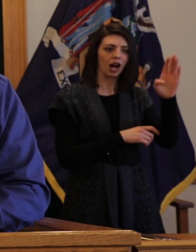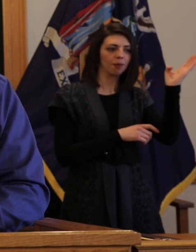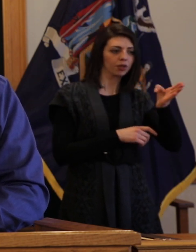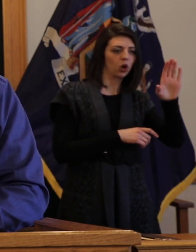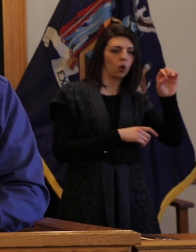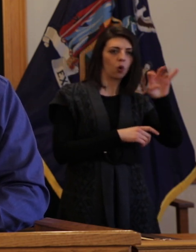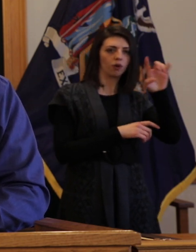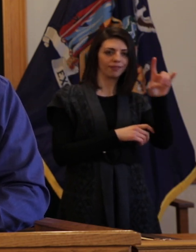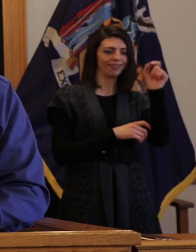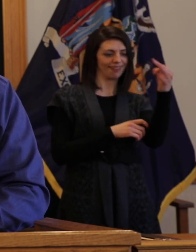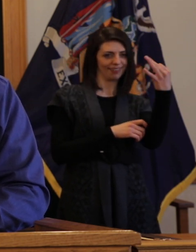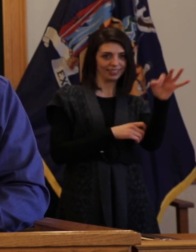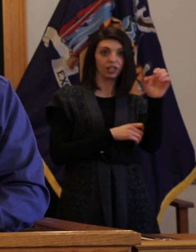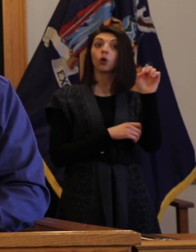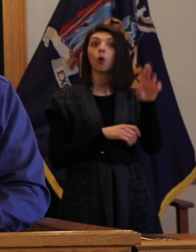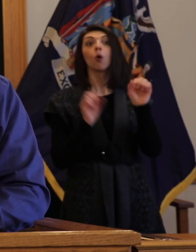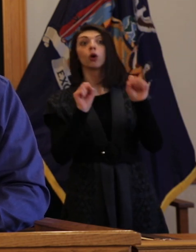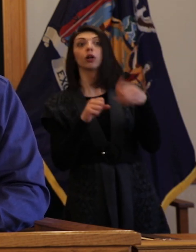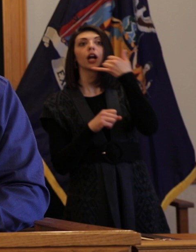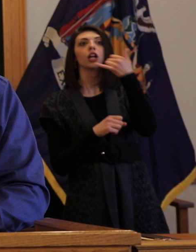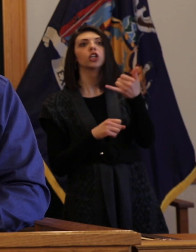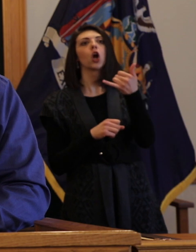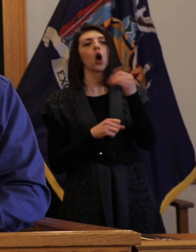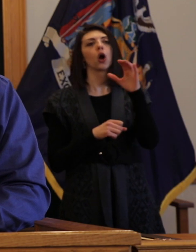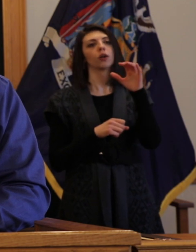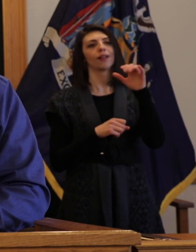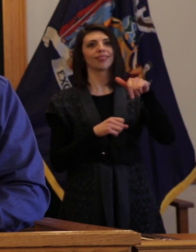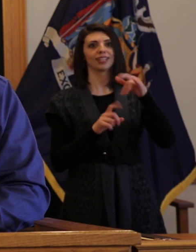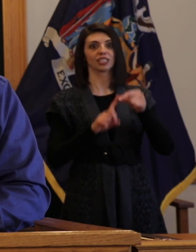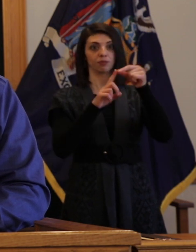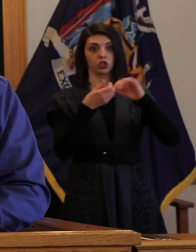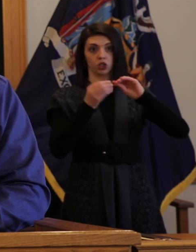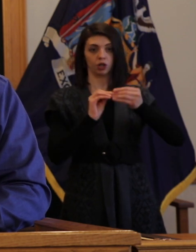health.oswegocounty.com/COVID-19 or call the Oswego County COVID-19 hotline at